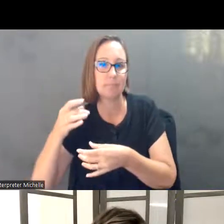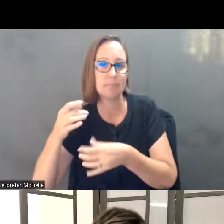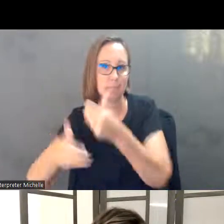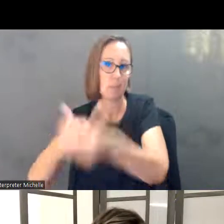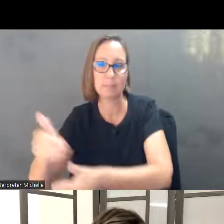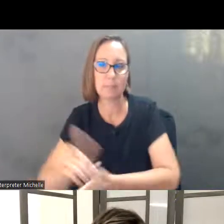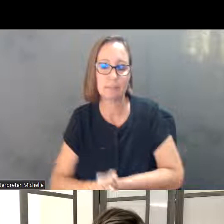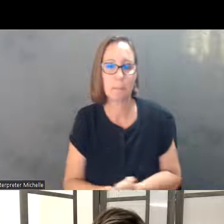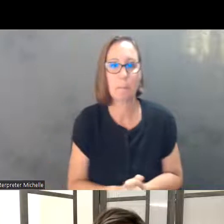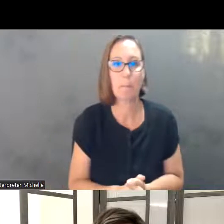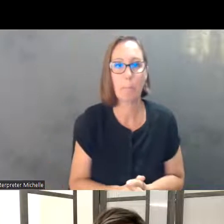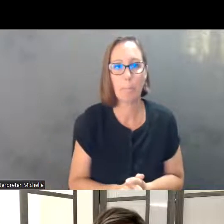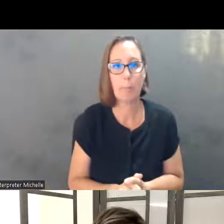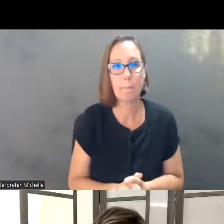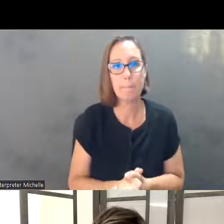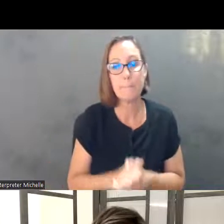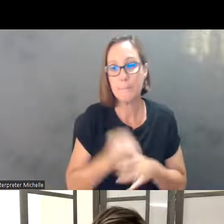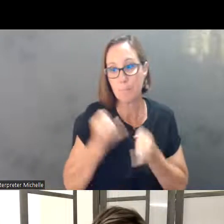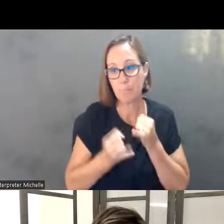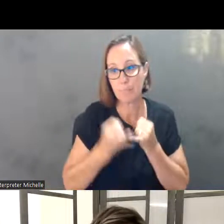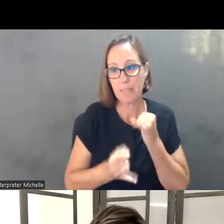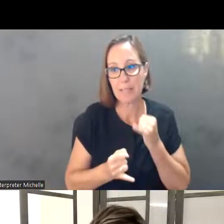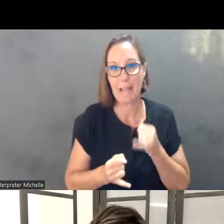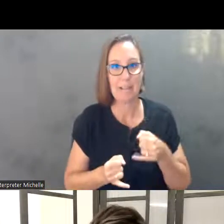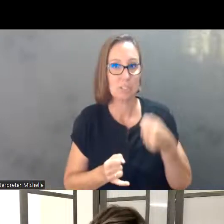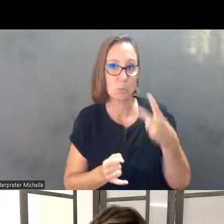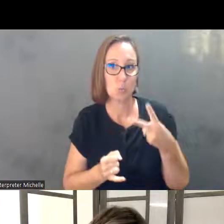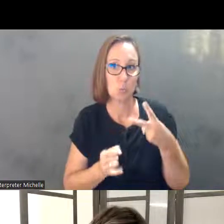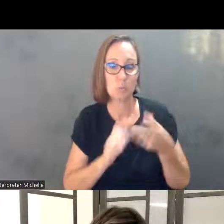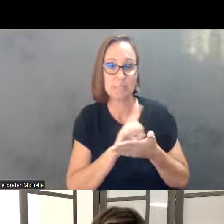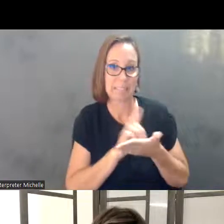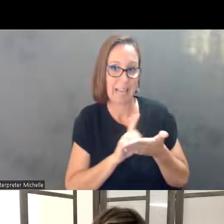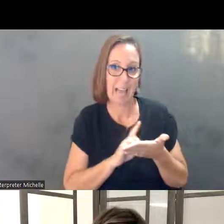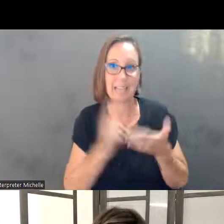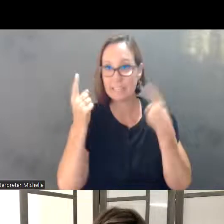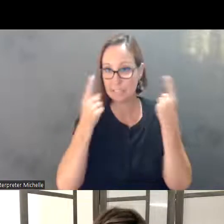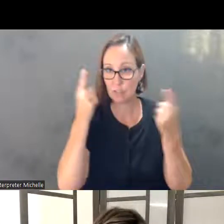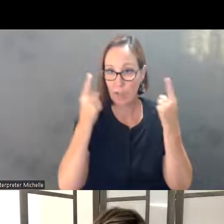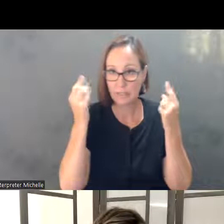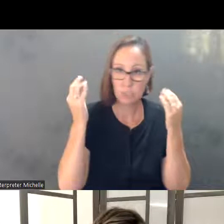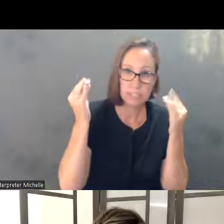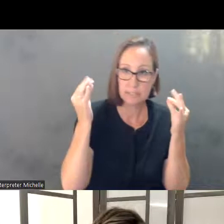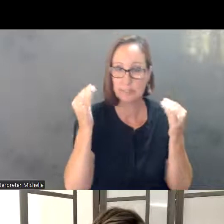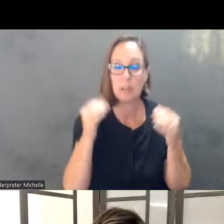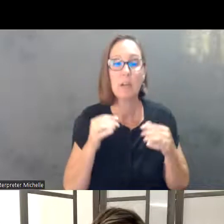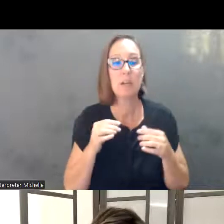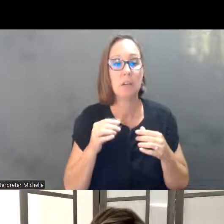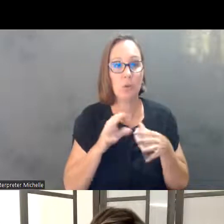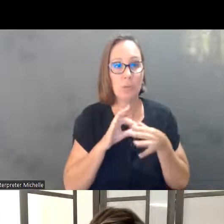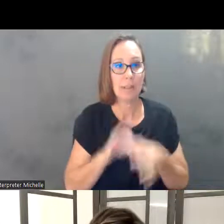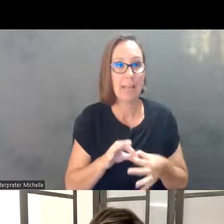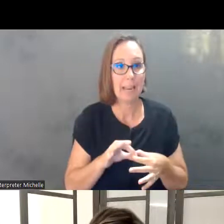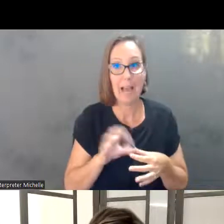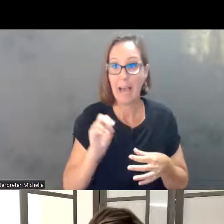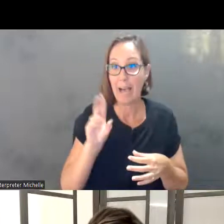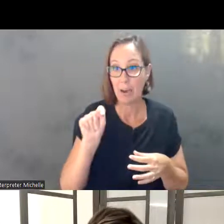please. And then the last two design considerations are around